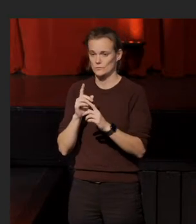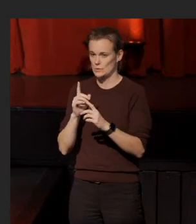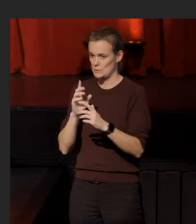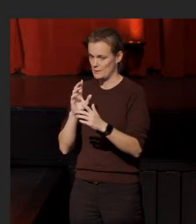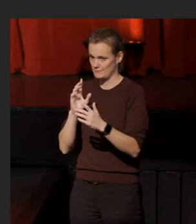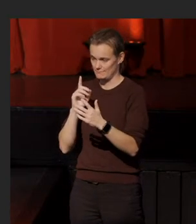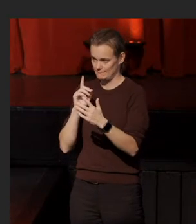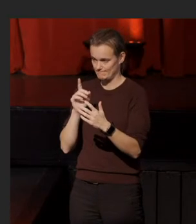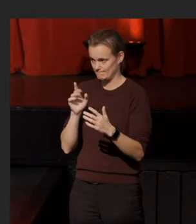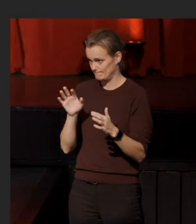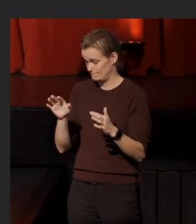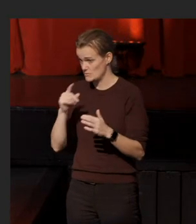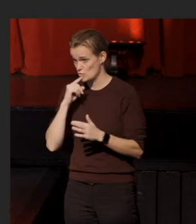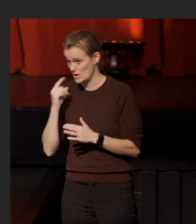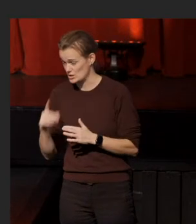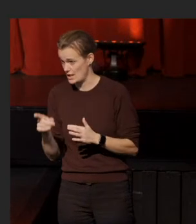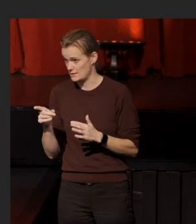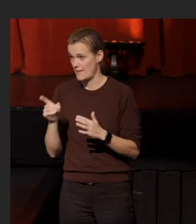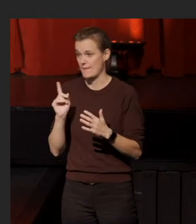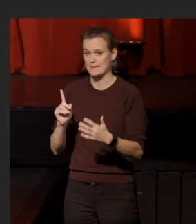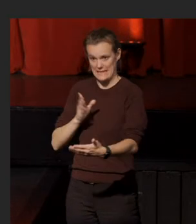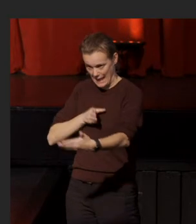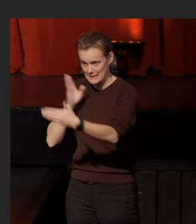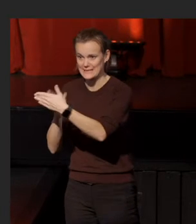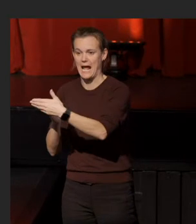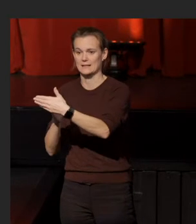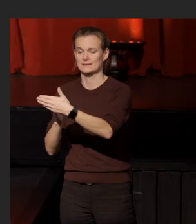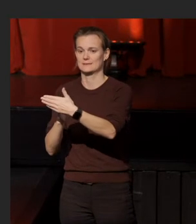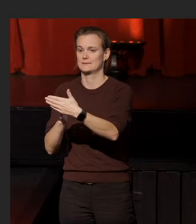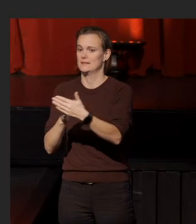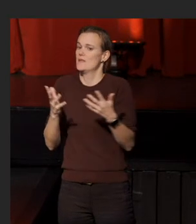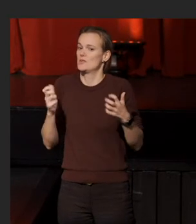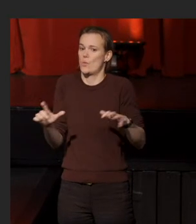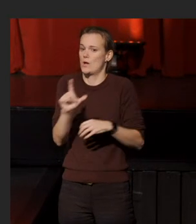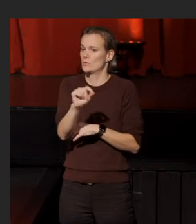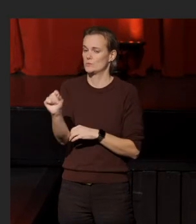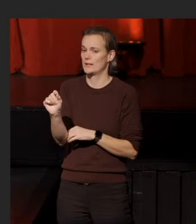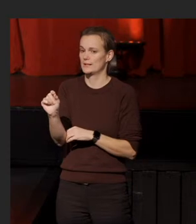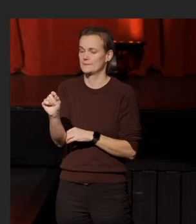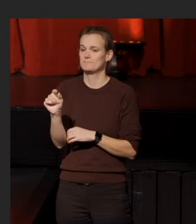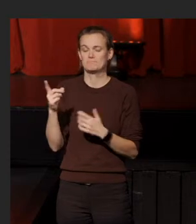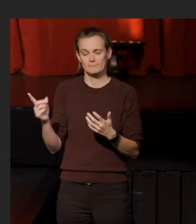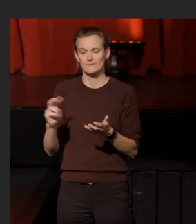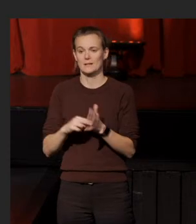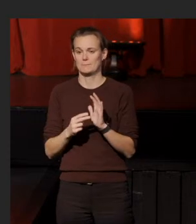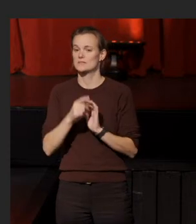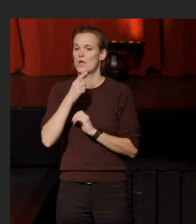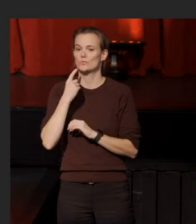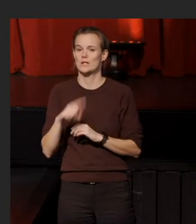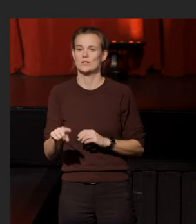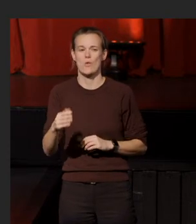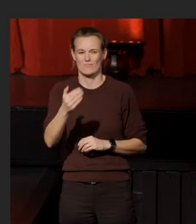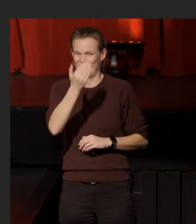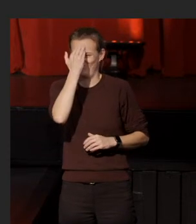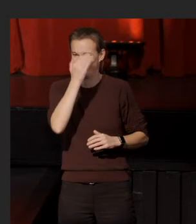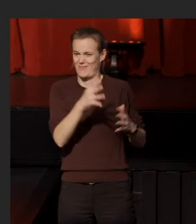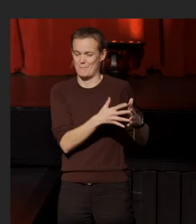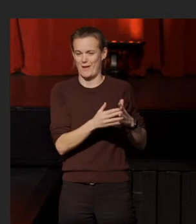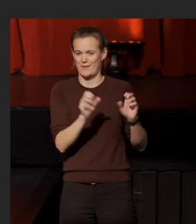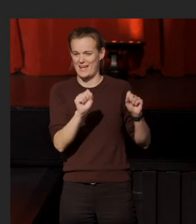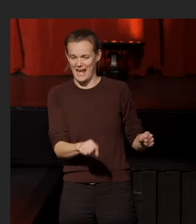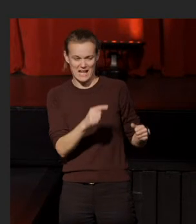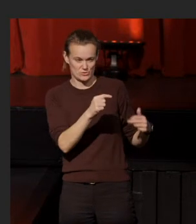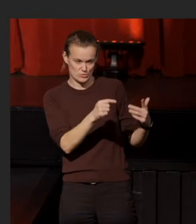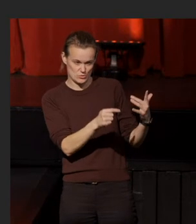in anticipation of its manipulations in 2018, thereby increasing the likelihood that the Russians were aware of the U.S. capacities and